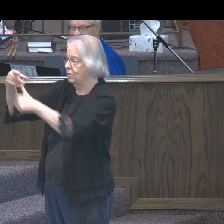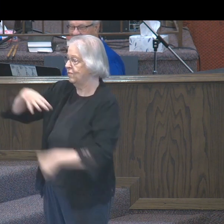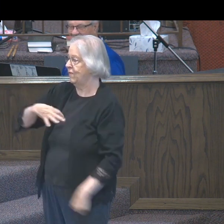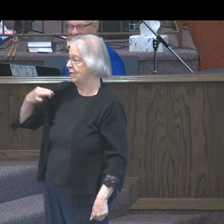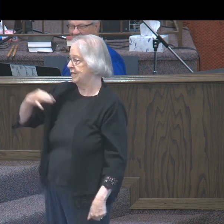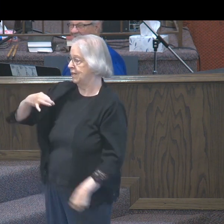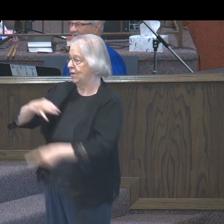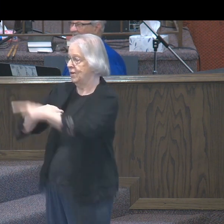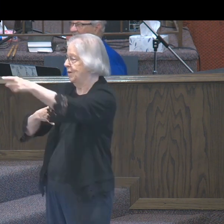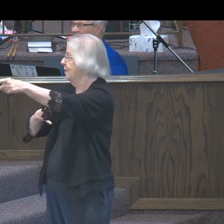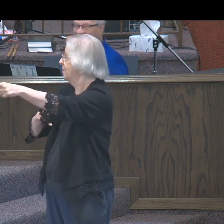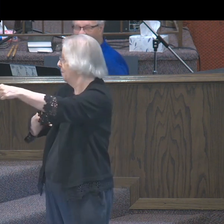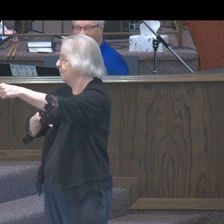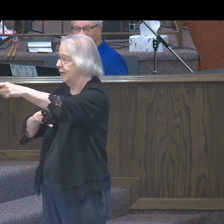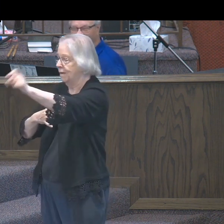I know.